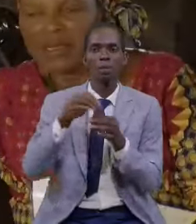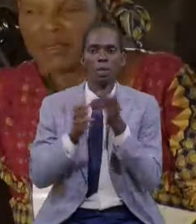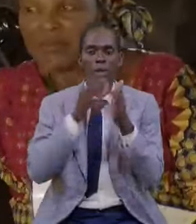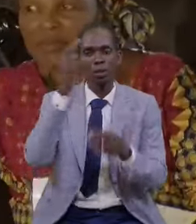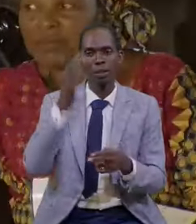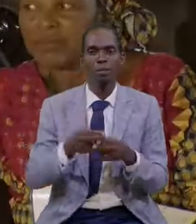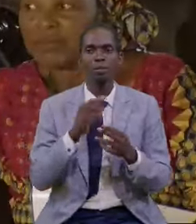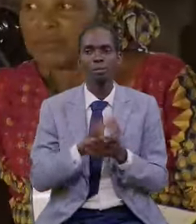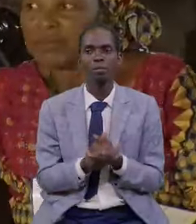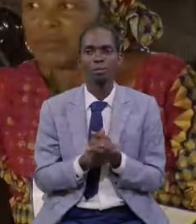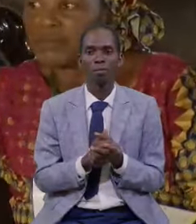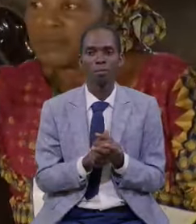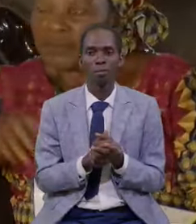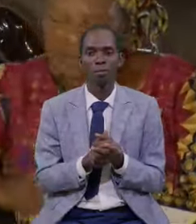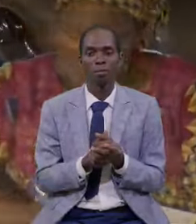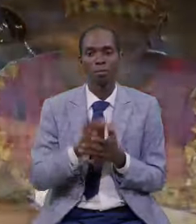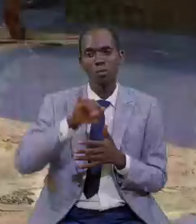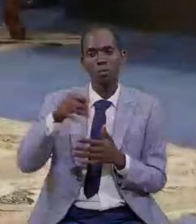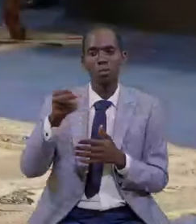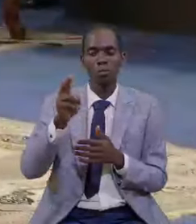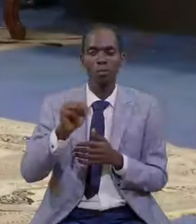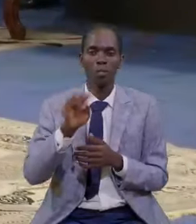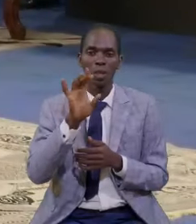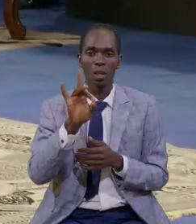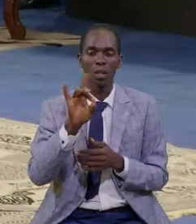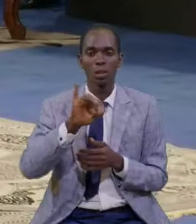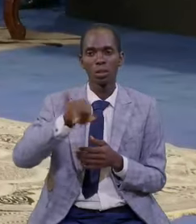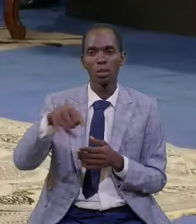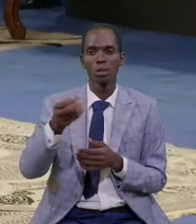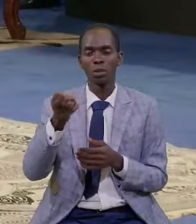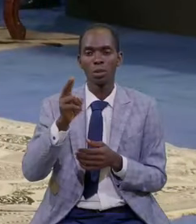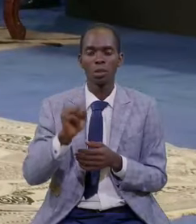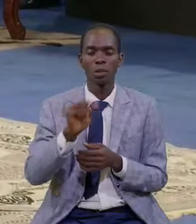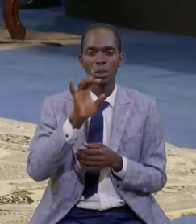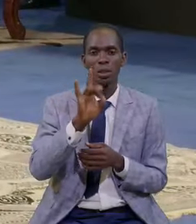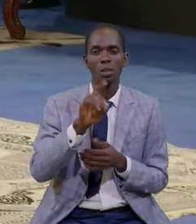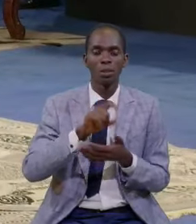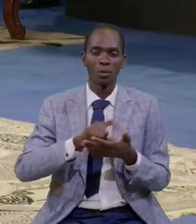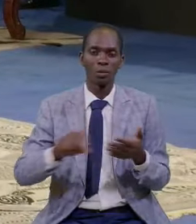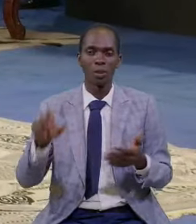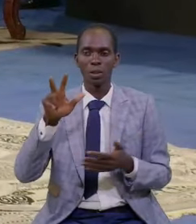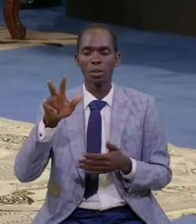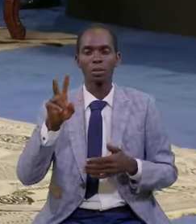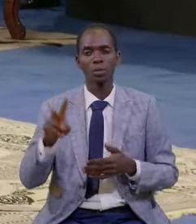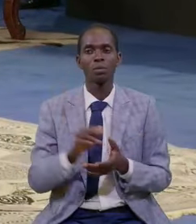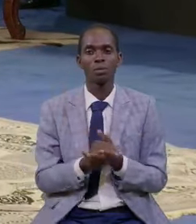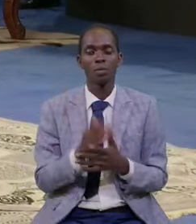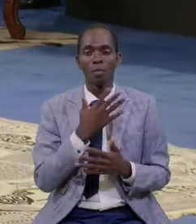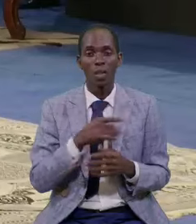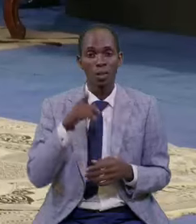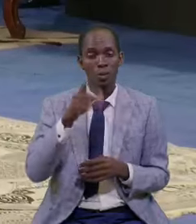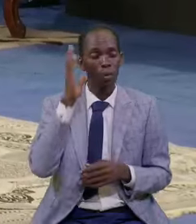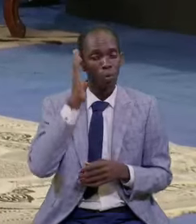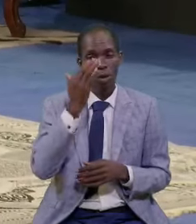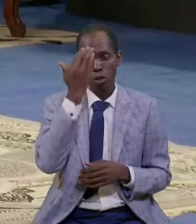at chapter 8. In John chapter 8, reading from verse 32. And you shall know the truth, and